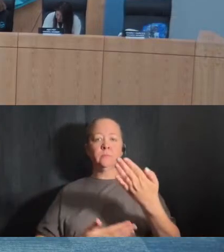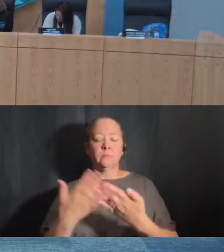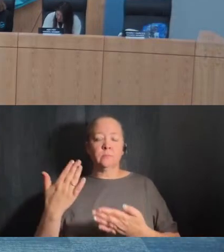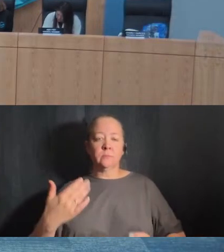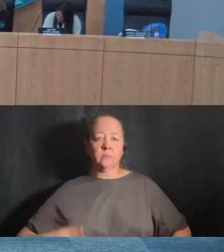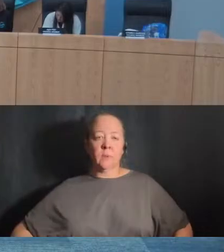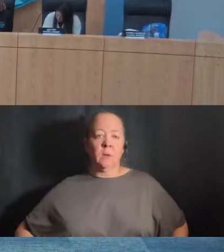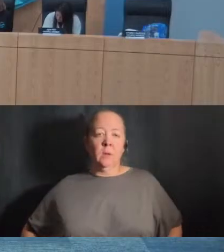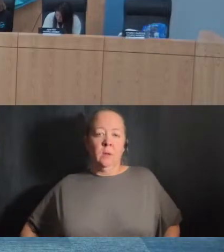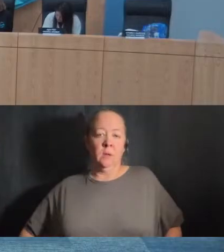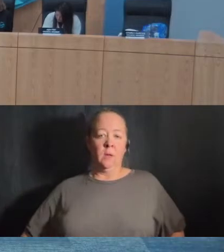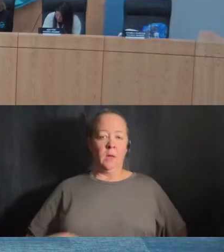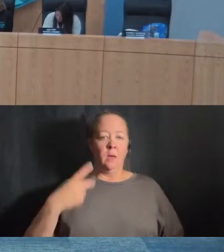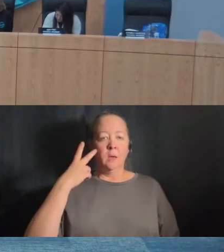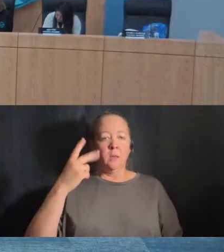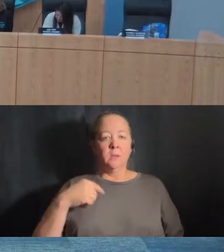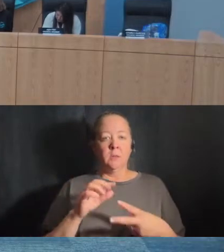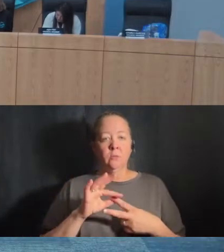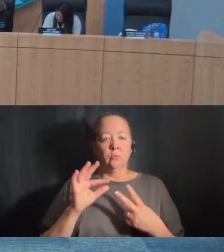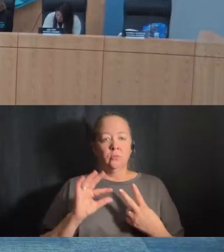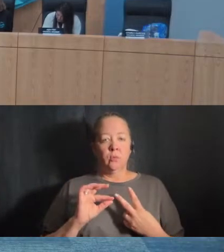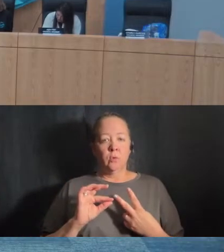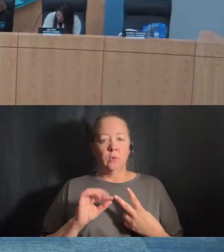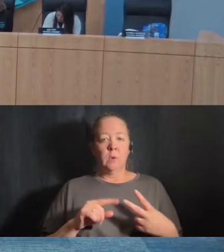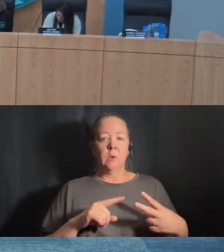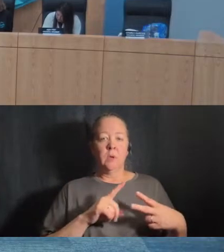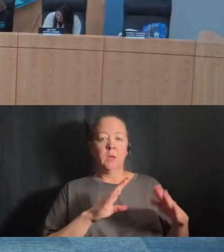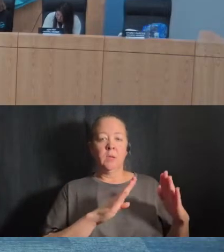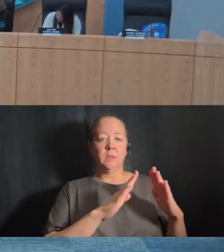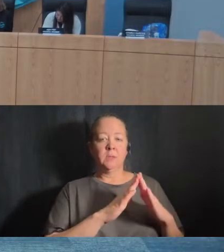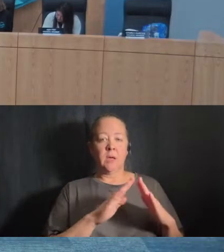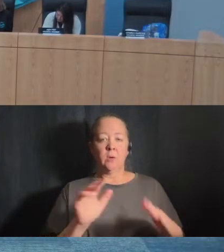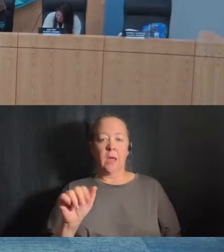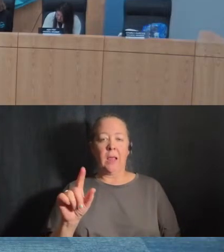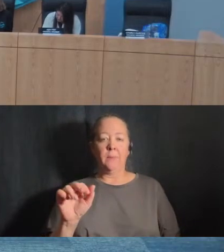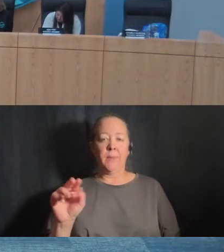two choices. Either we give the town administrator direction now